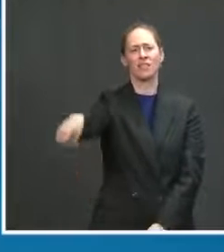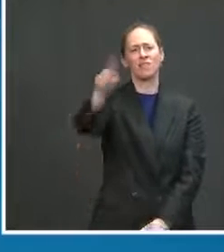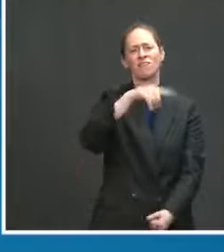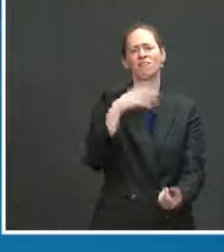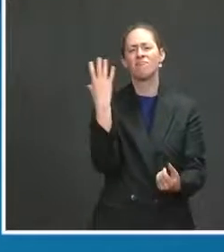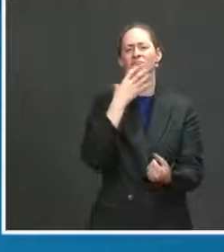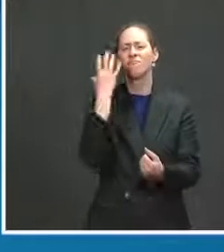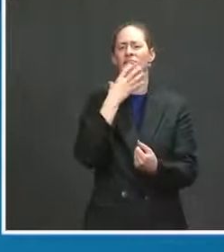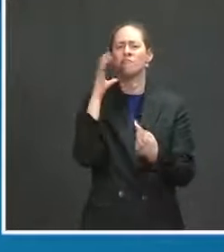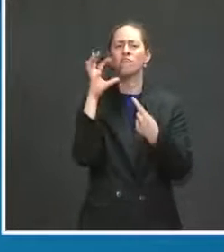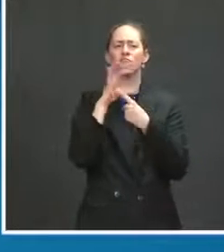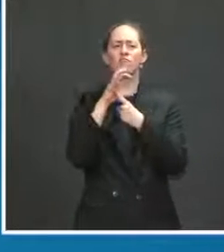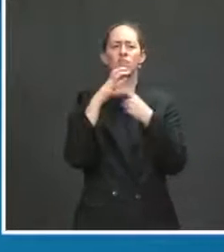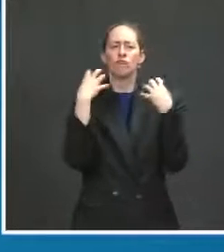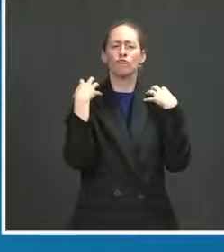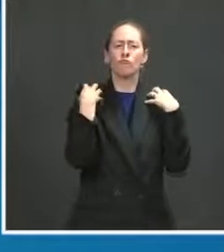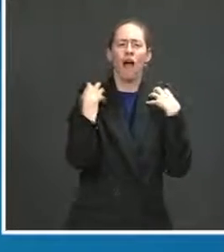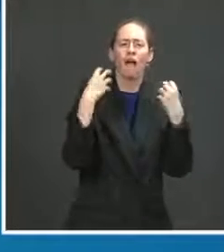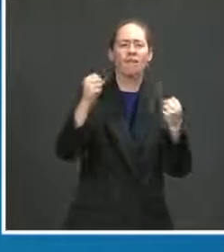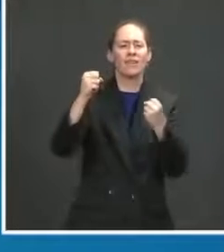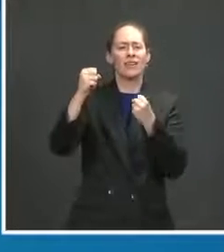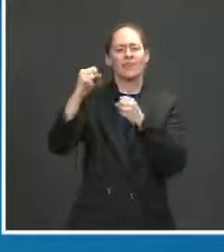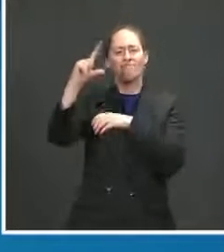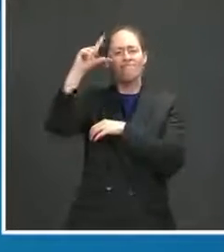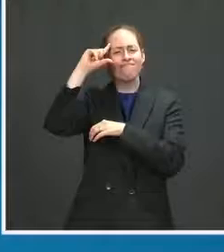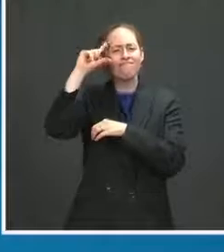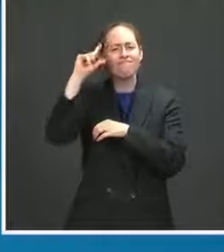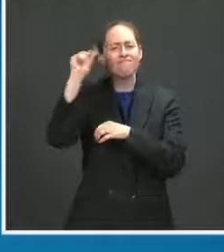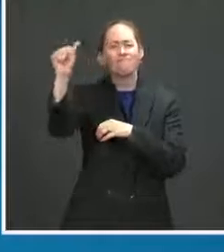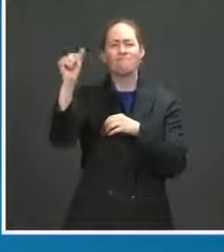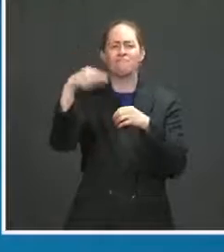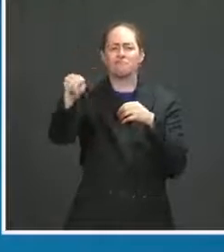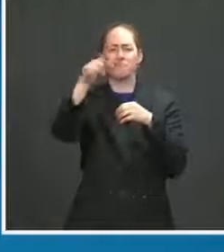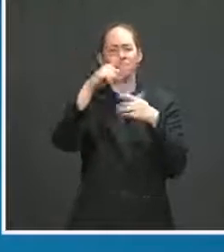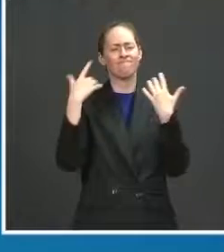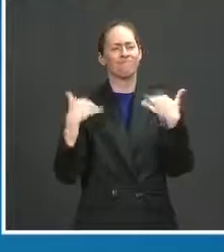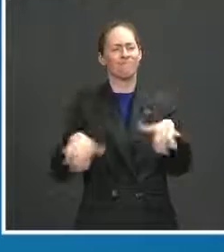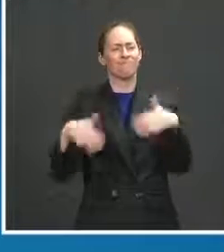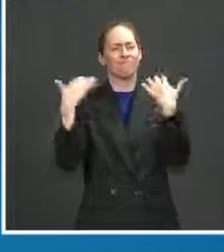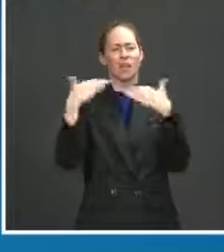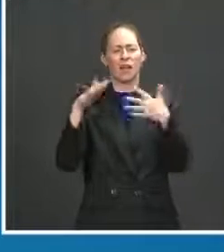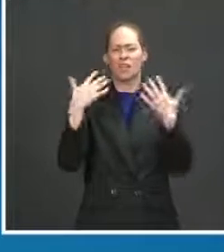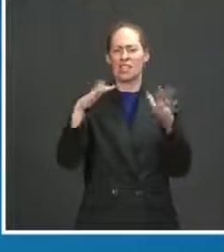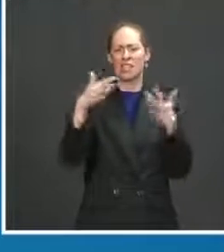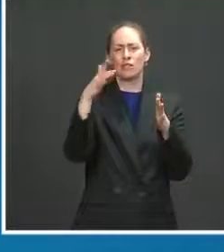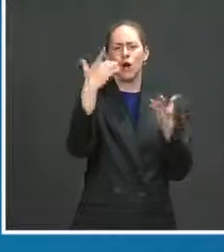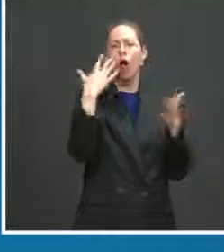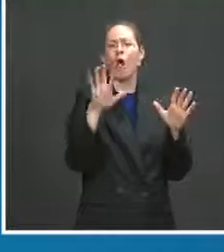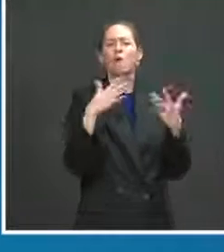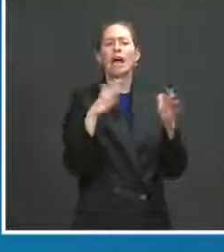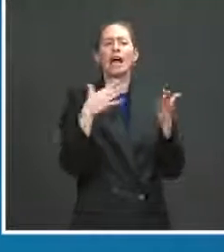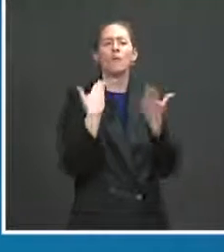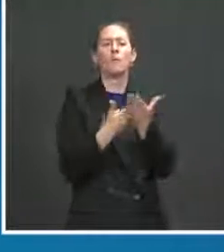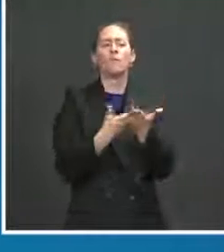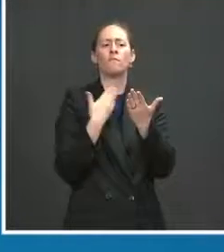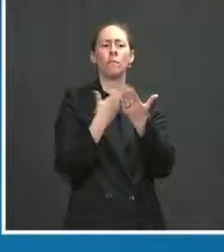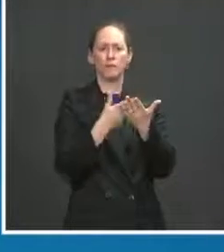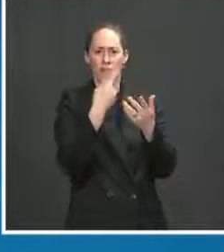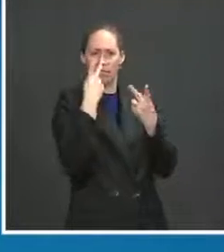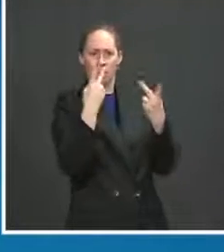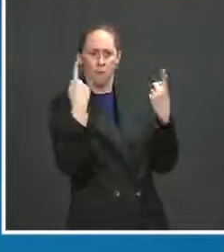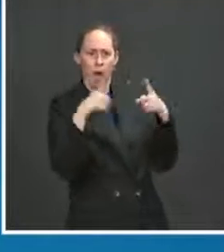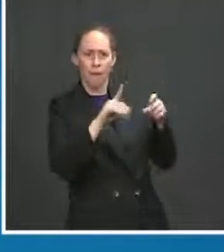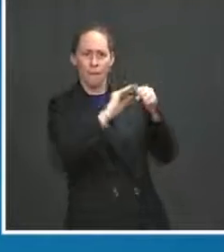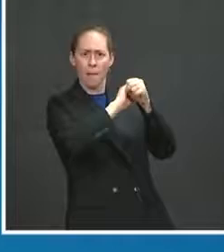most brilliant. We saw this during COVID-19 when Americans watched how members of